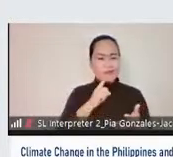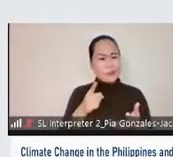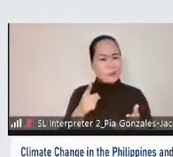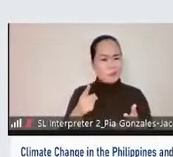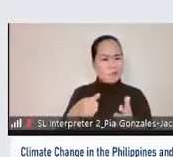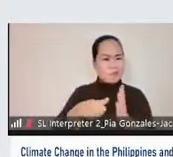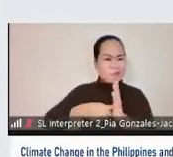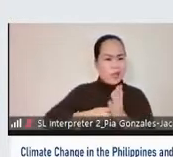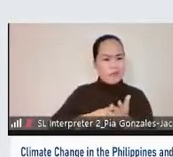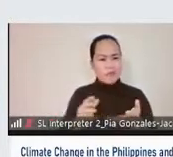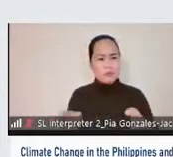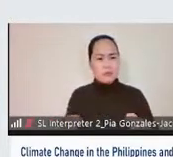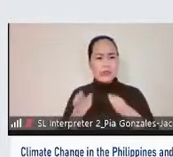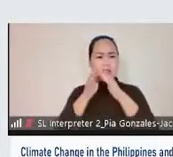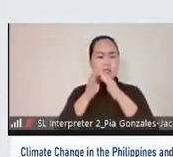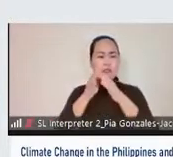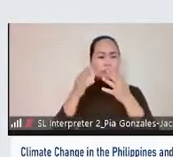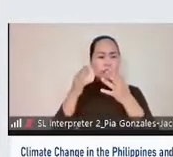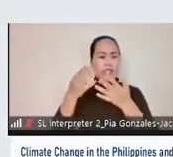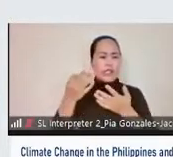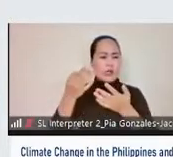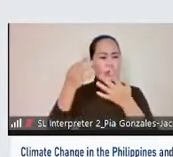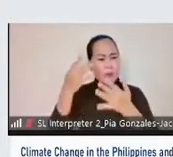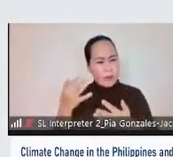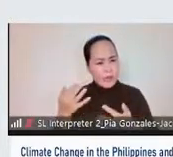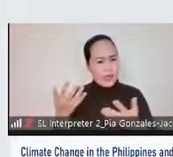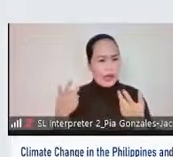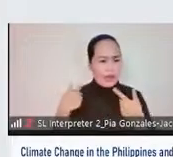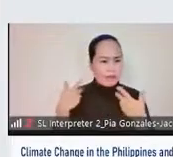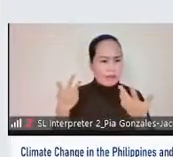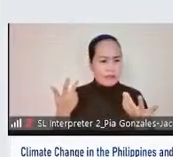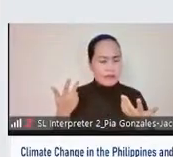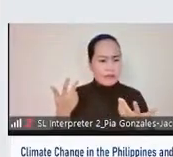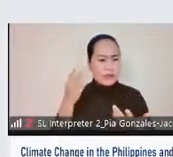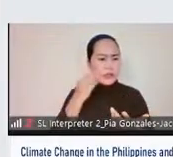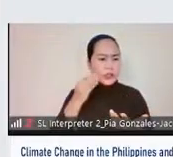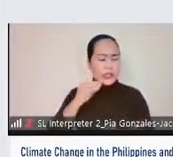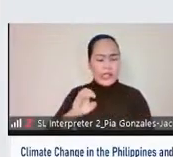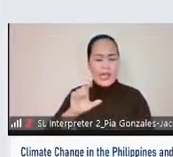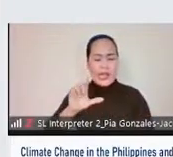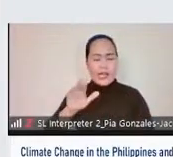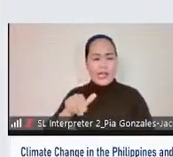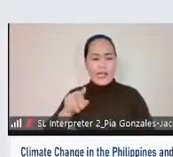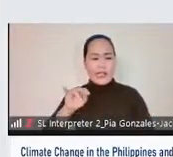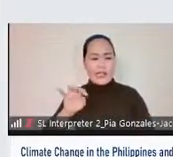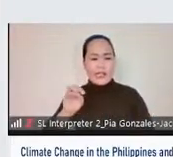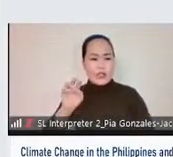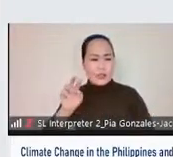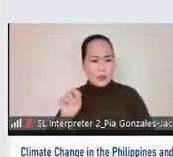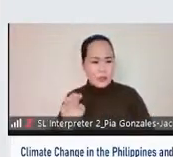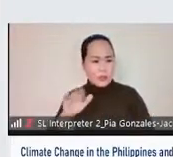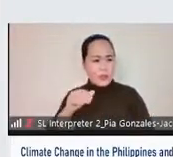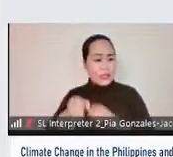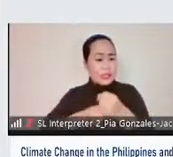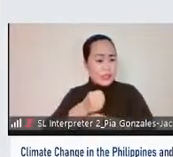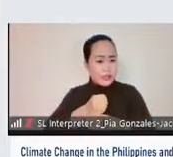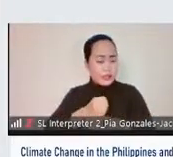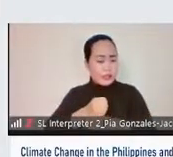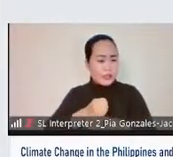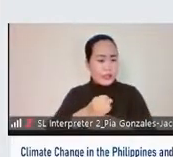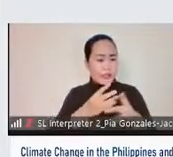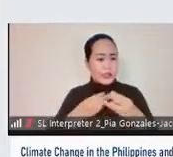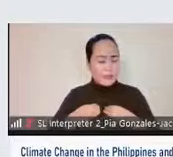diminished, however, rainfall was reduced over the region, especially during El Nino years. The adaptation of ifugao rice farming